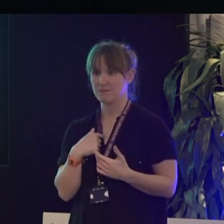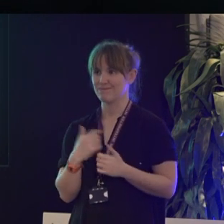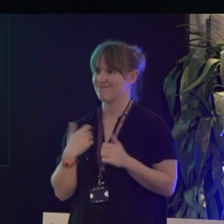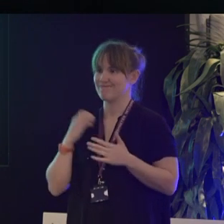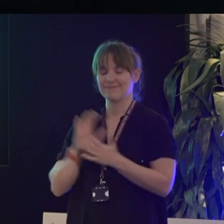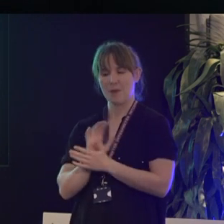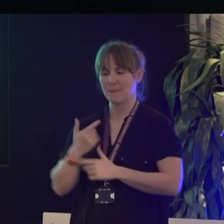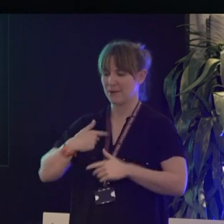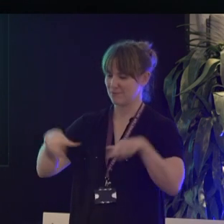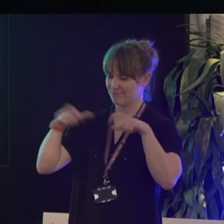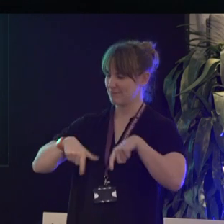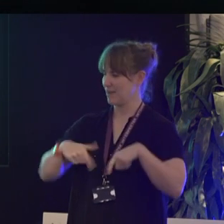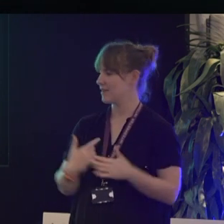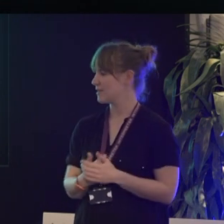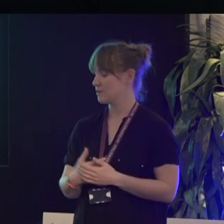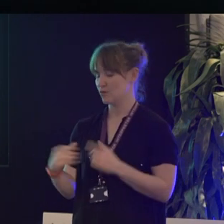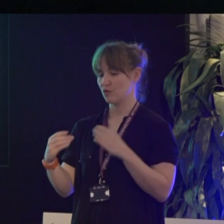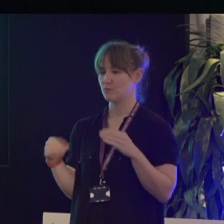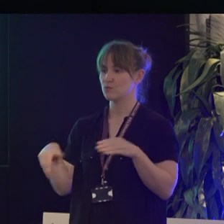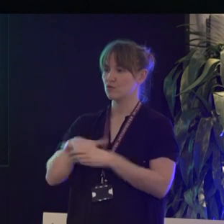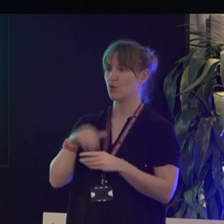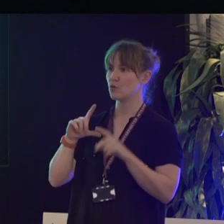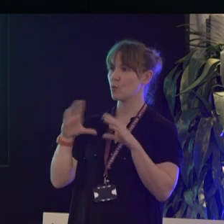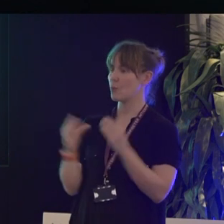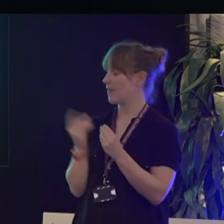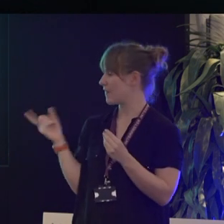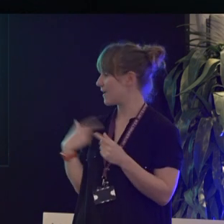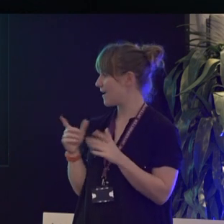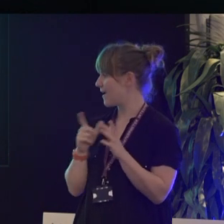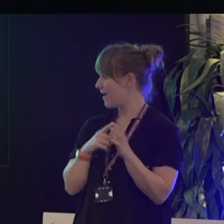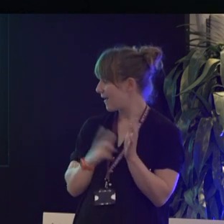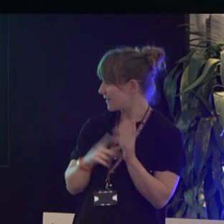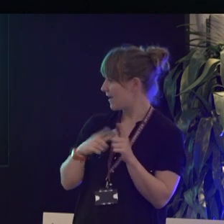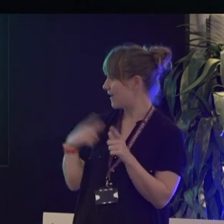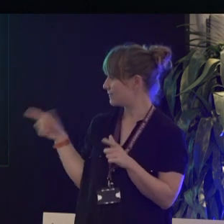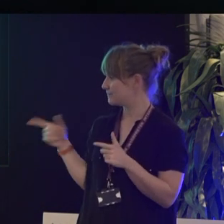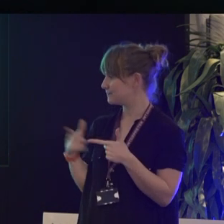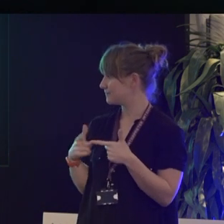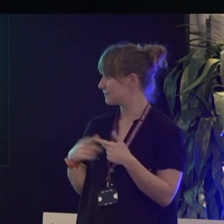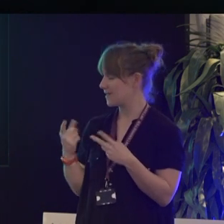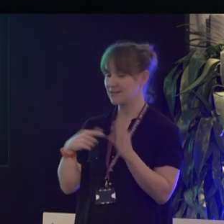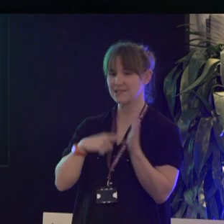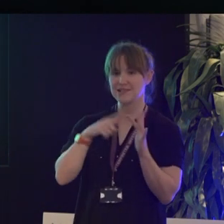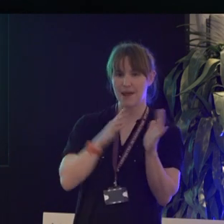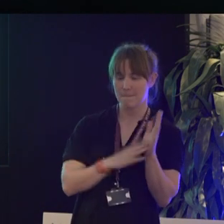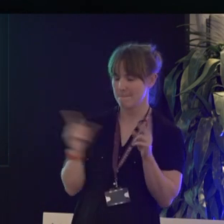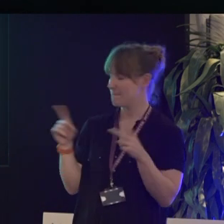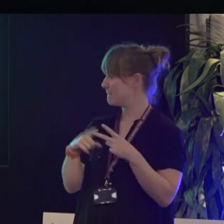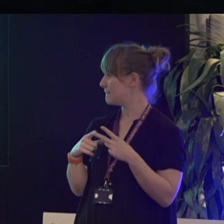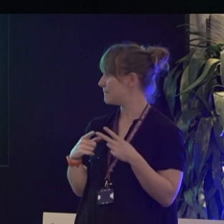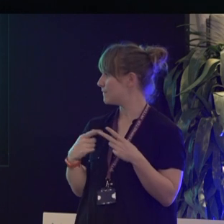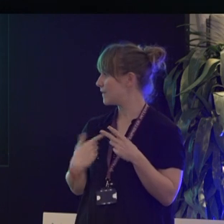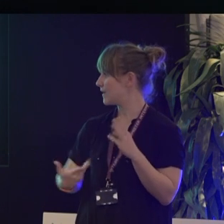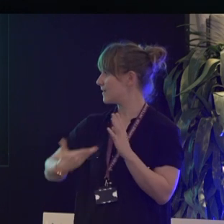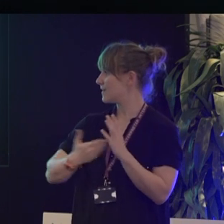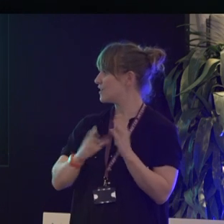here. I'm joined by the incredible Ana, the marvelous Tim, the wonderful